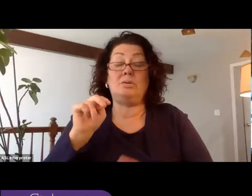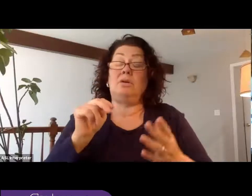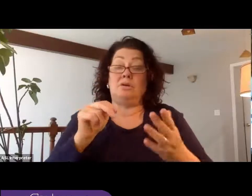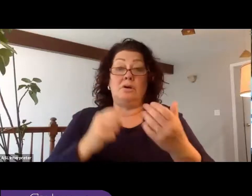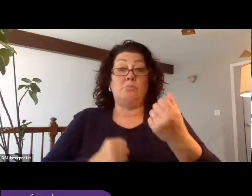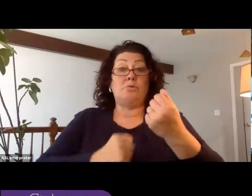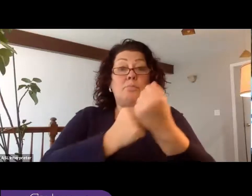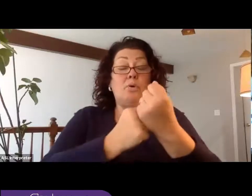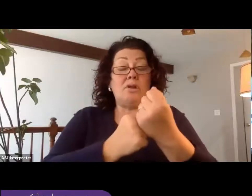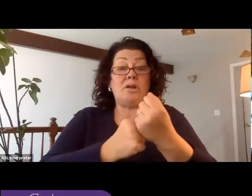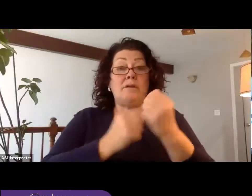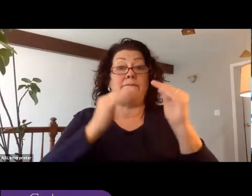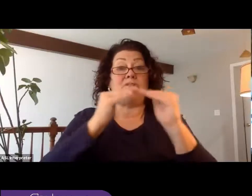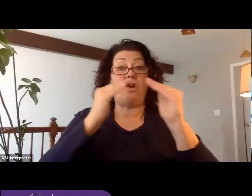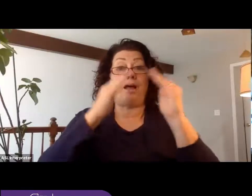HUD's mission.